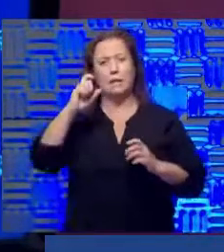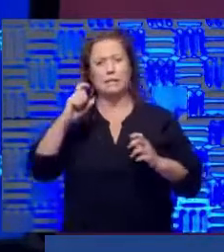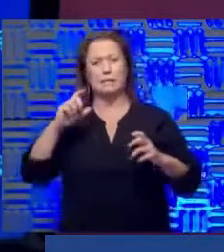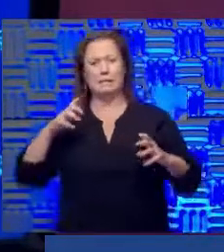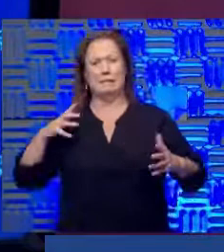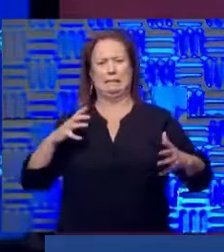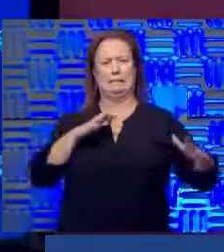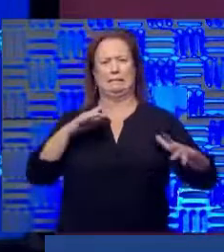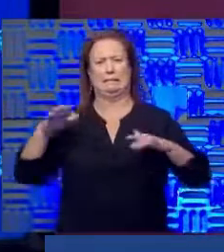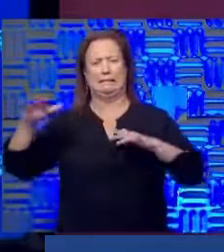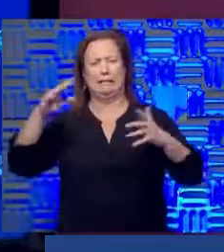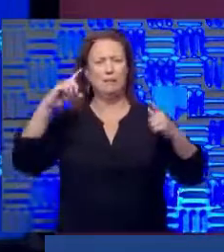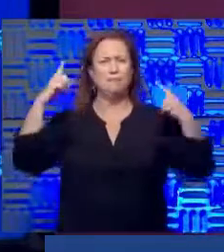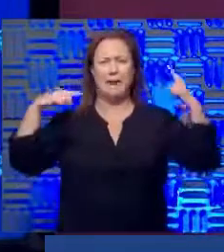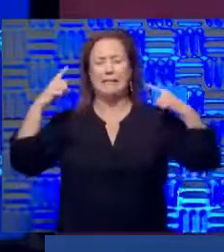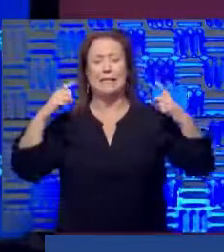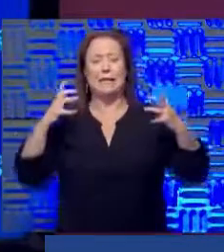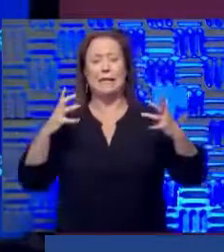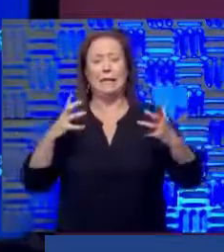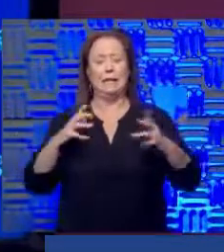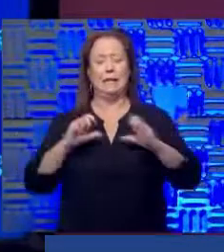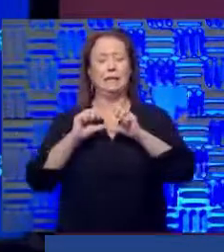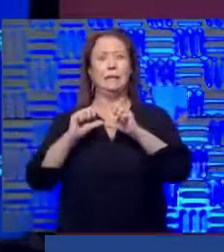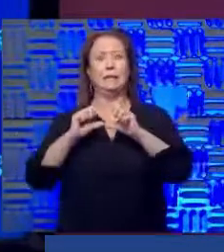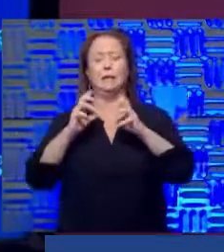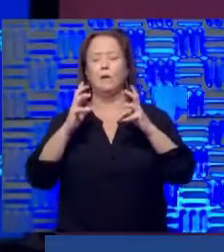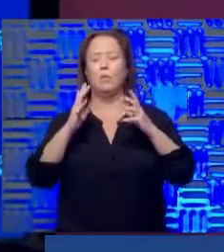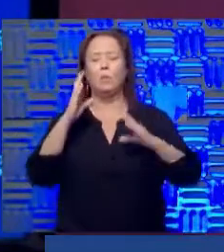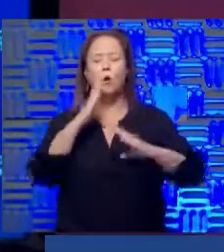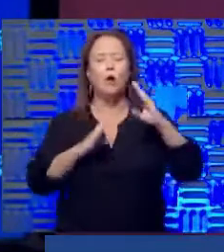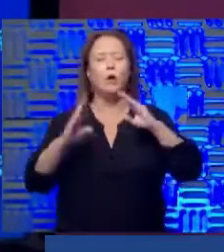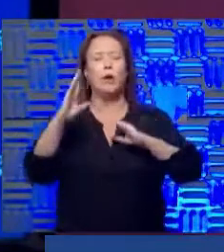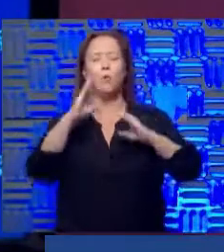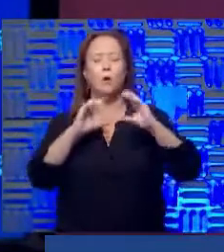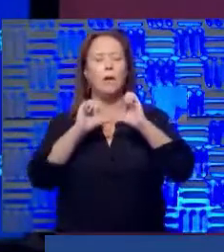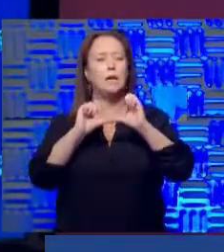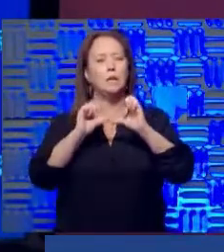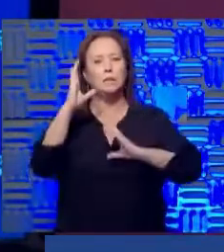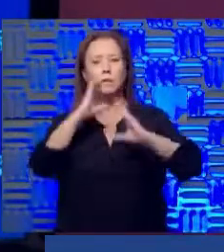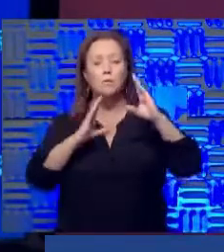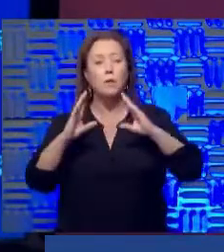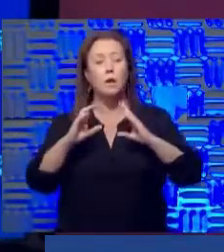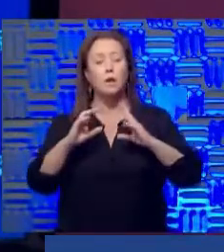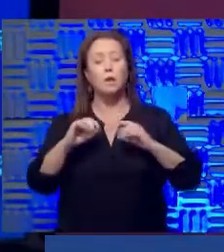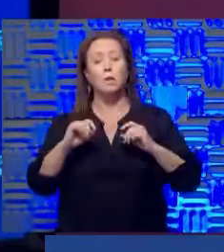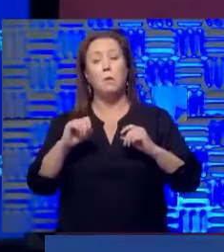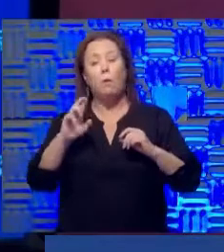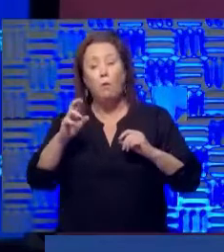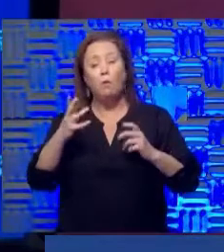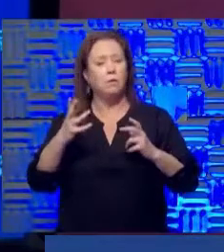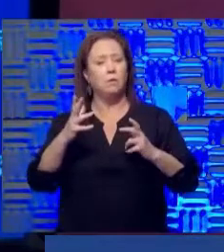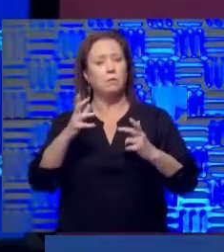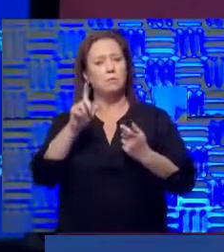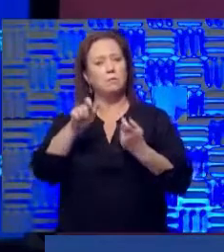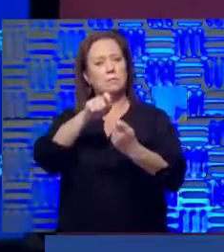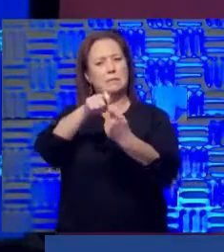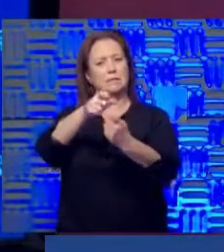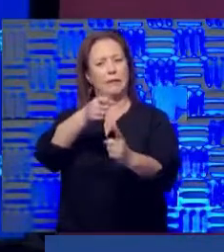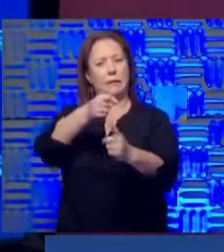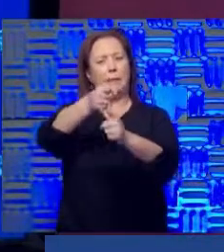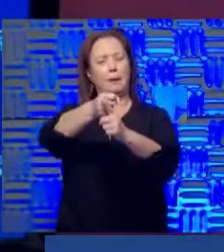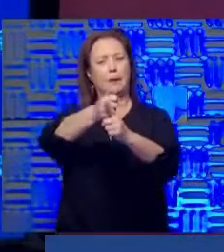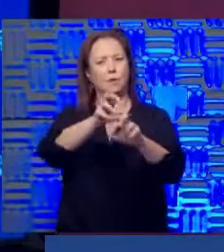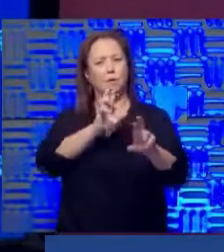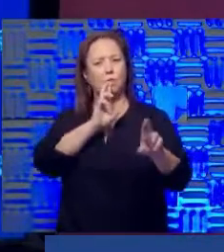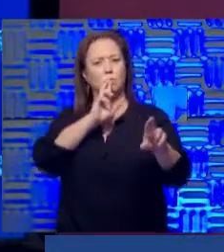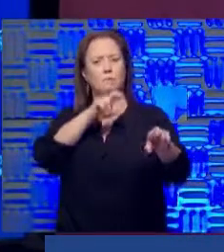and it's, you know, it's just this nebulous cloud of worry? Or are there specific impacts that you can